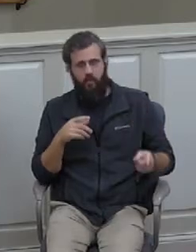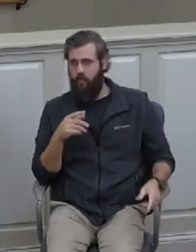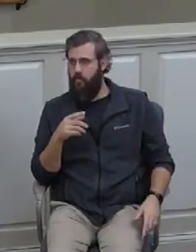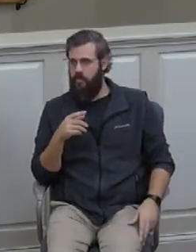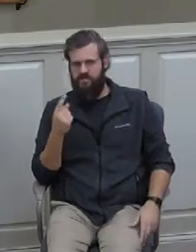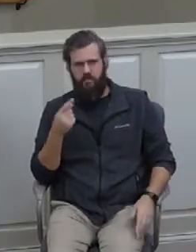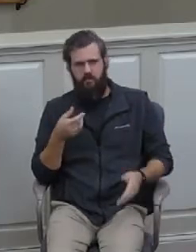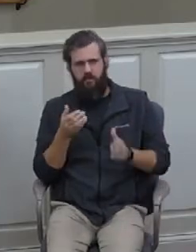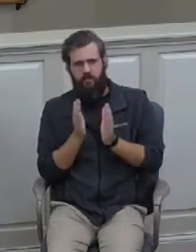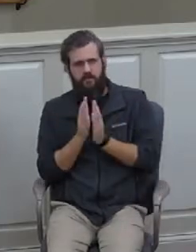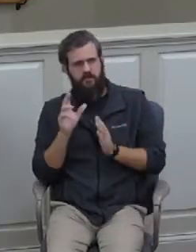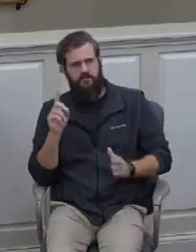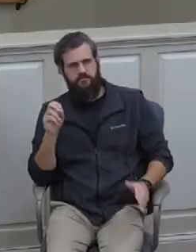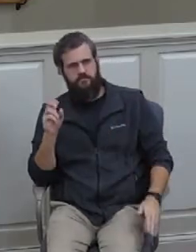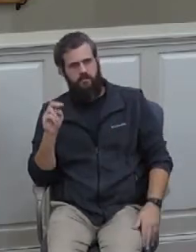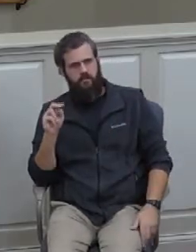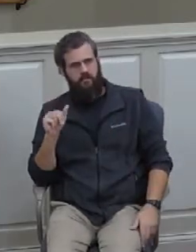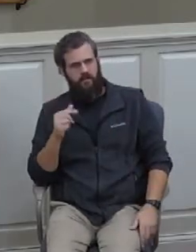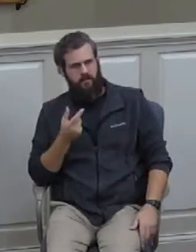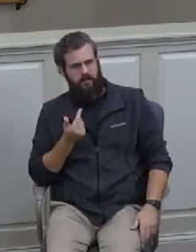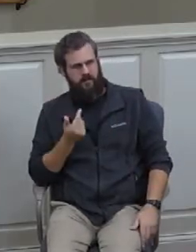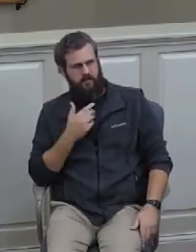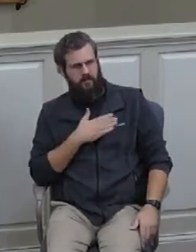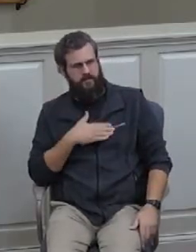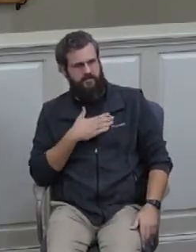Someone ask Donna to step back in here, please.